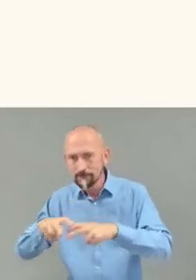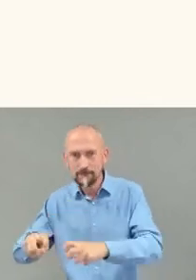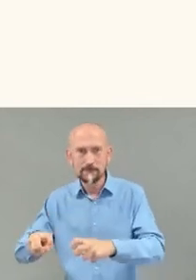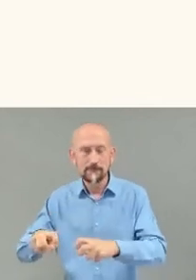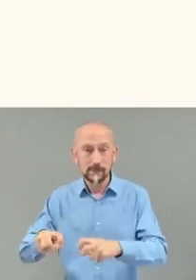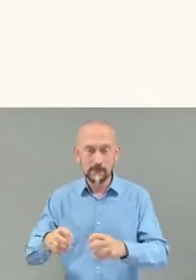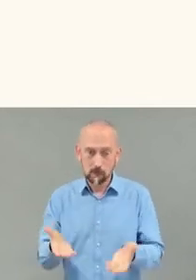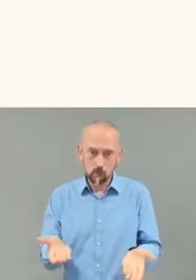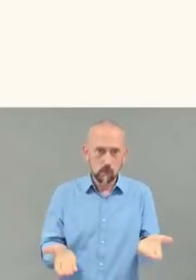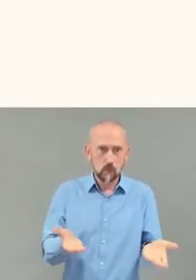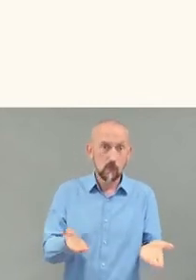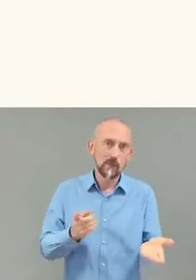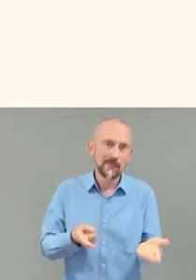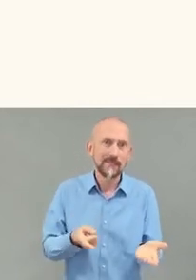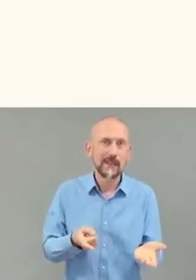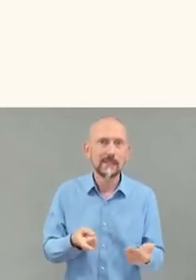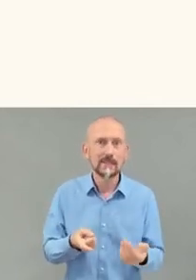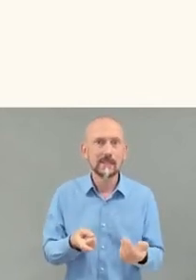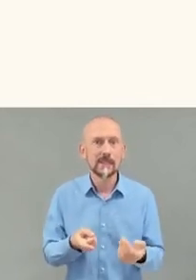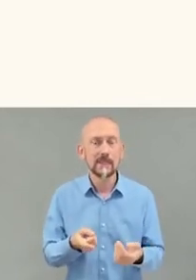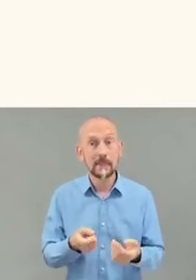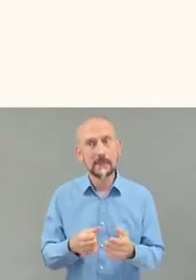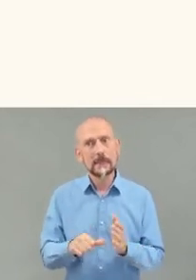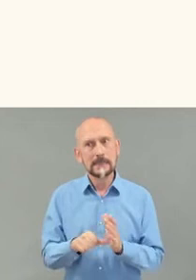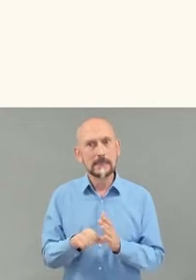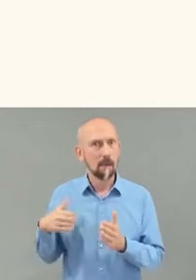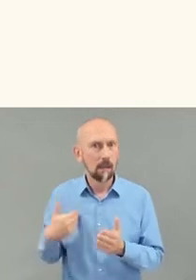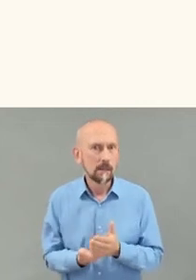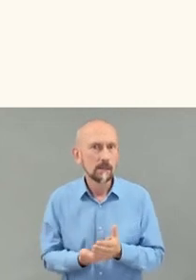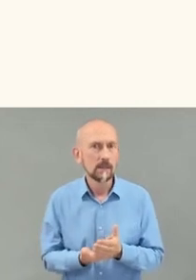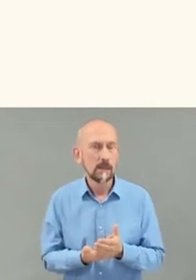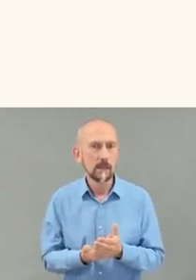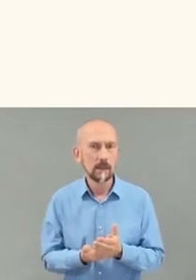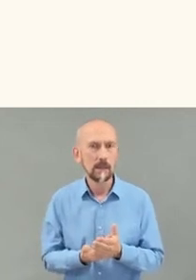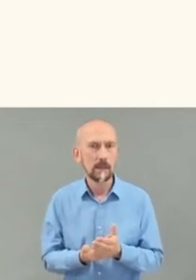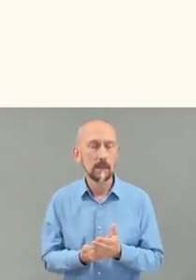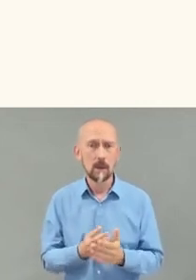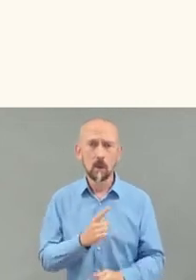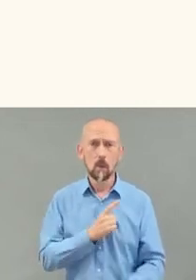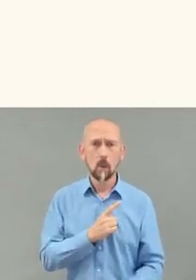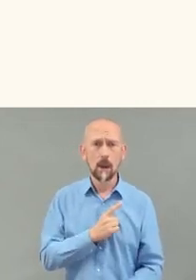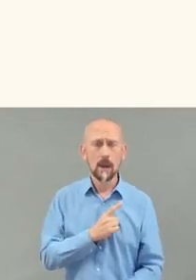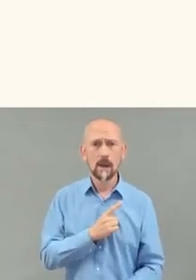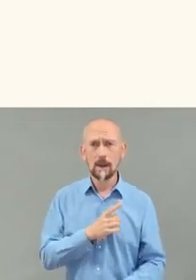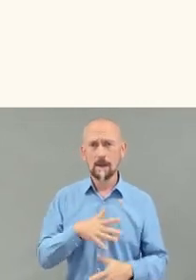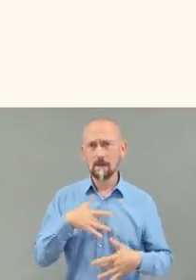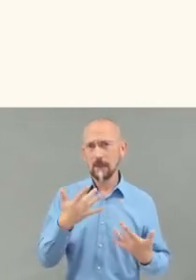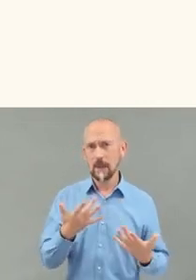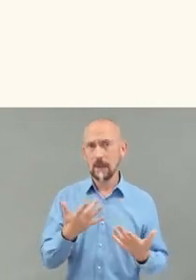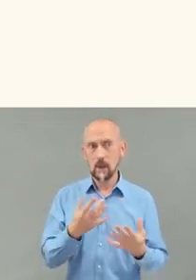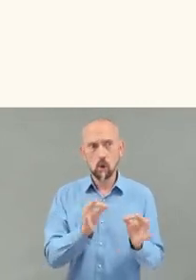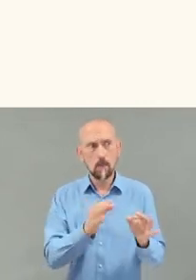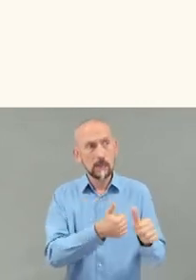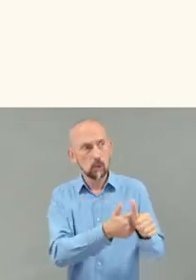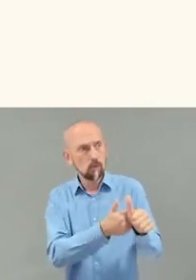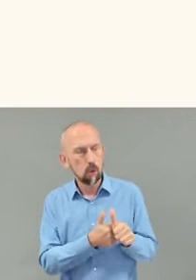that's quite been quite tough. But then because I feel like there's no one that's sort of supporting me or funding me to do this, it's something